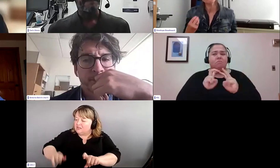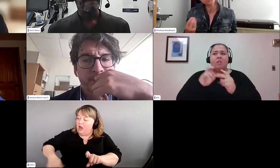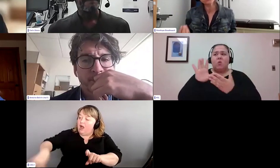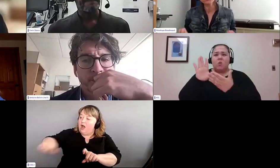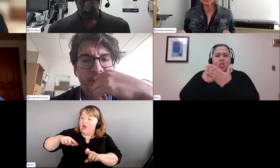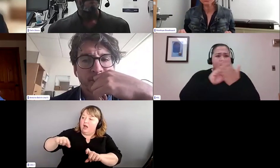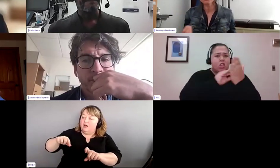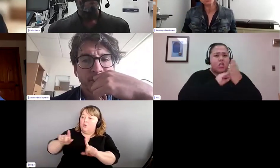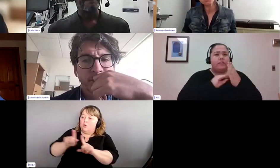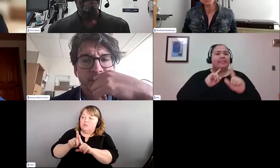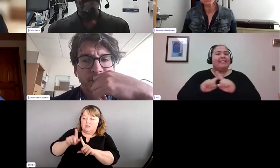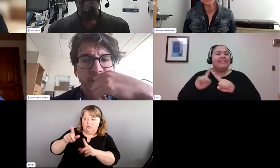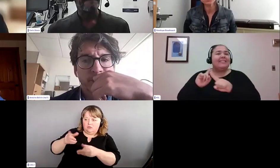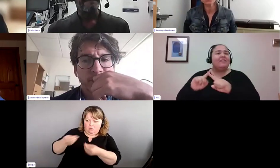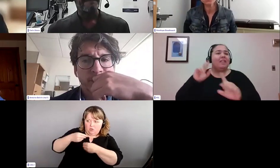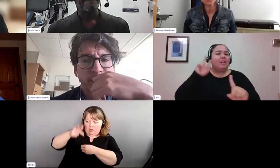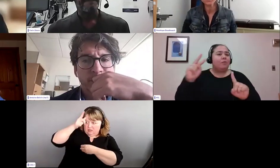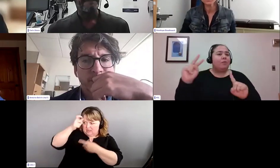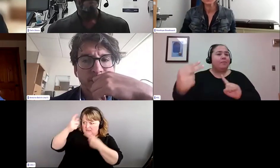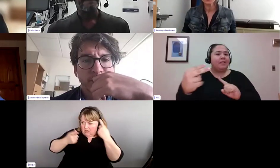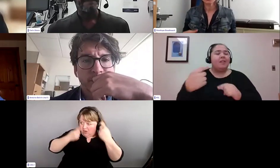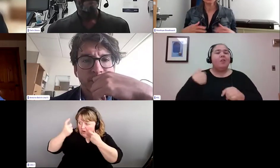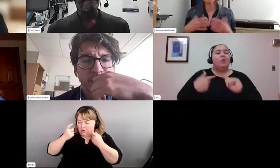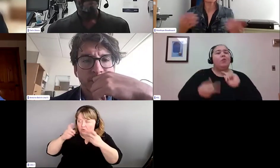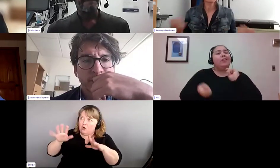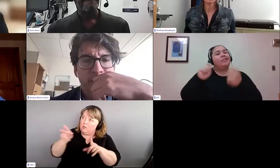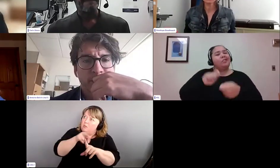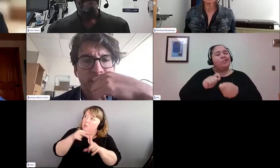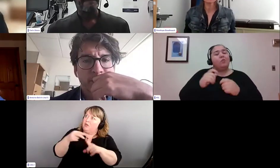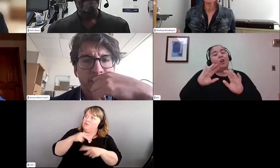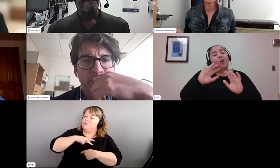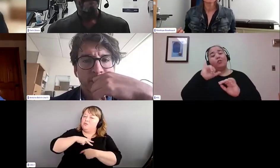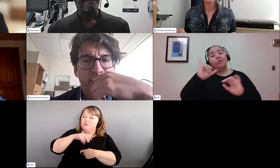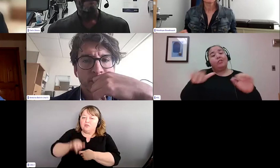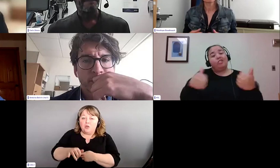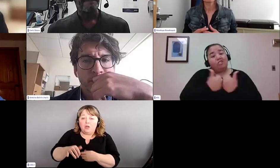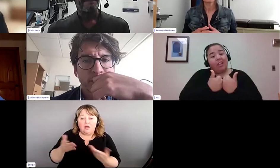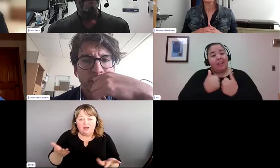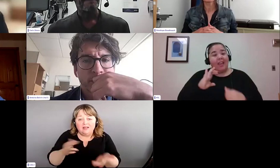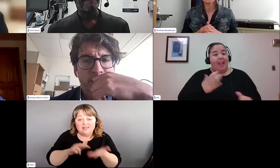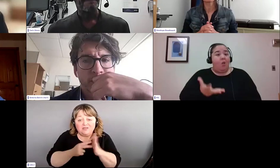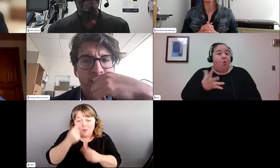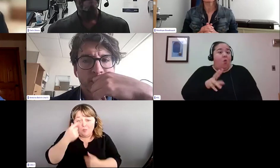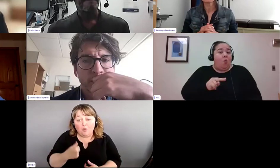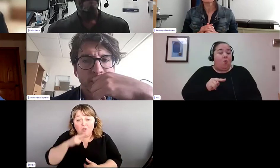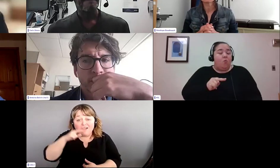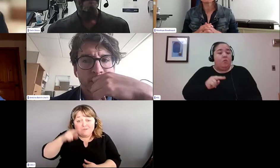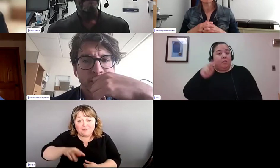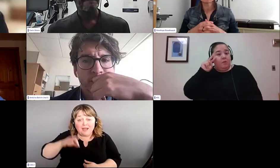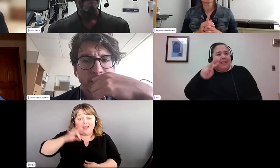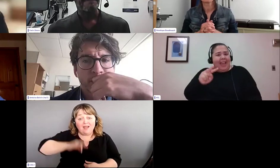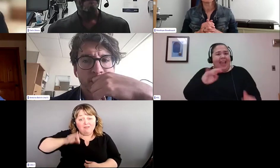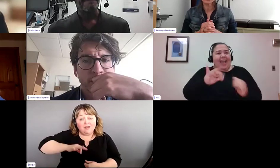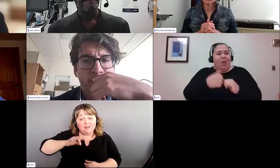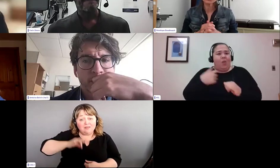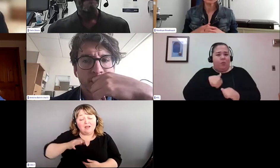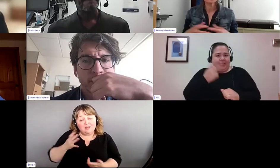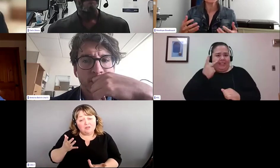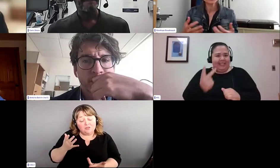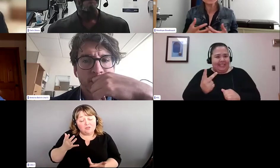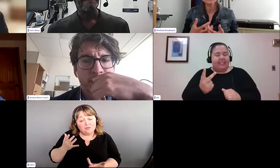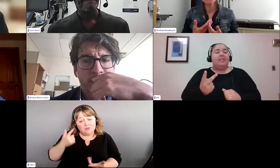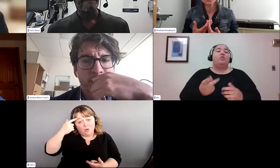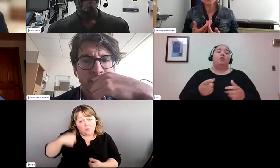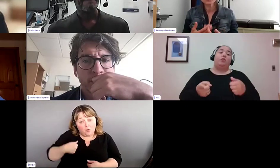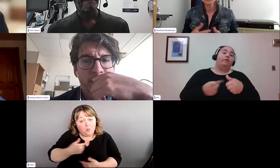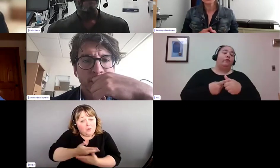the perspectives, we challenge our own perspectives, our own ways of seeing. So the first